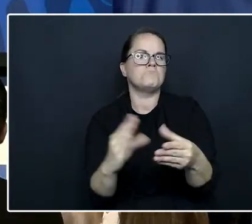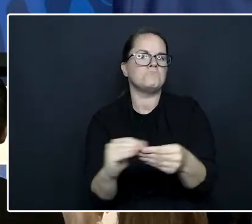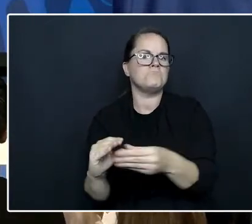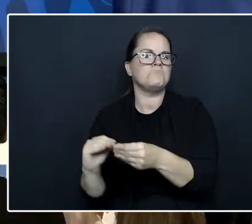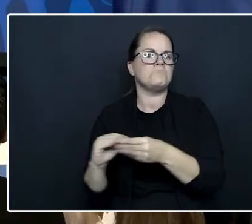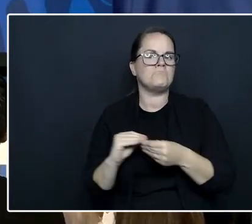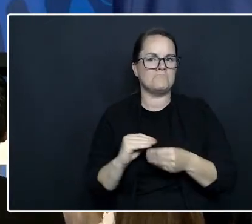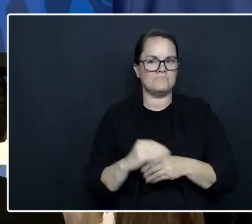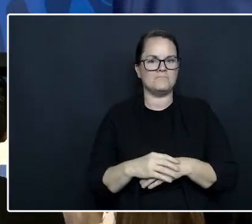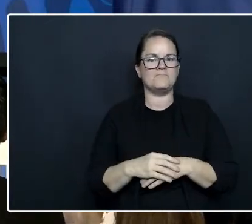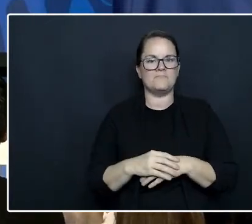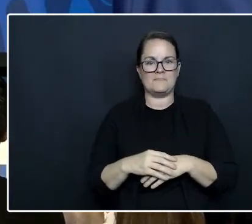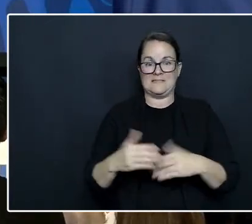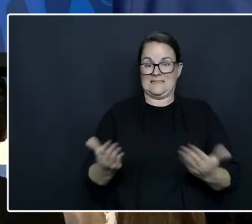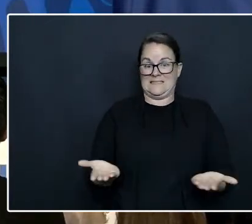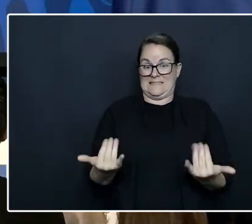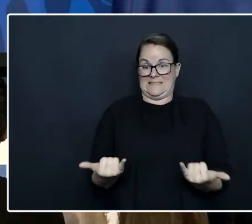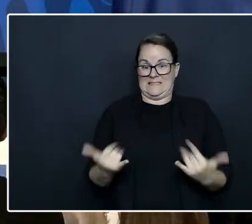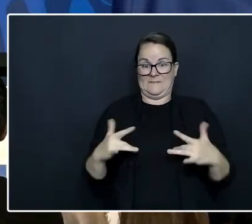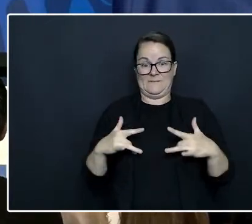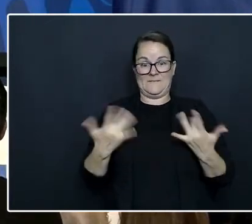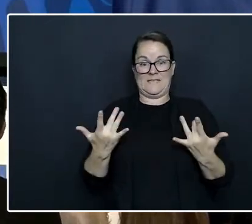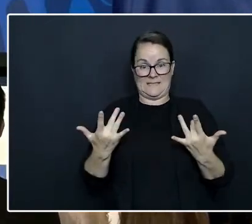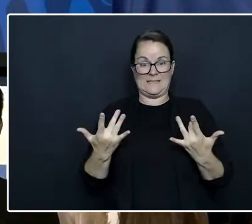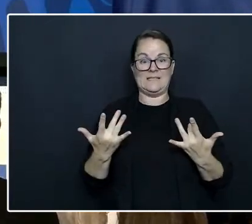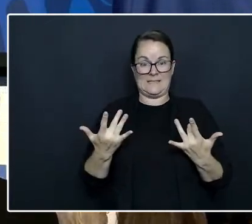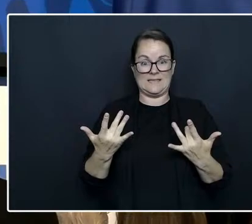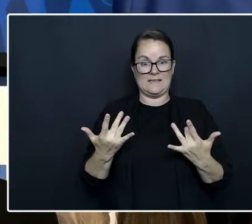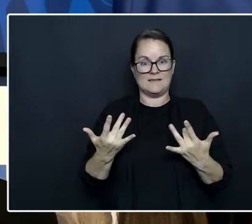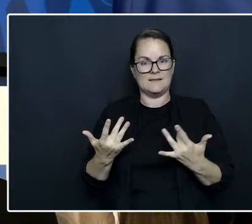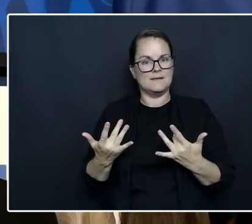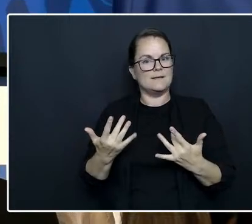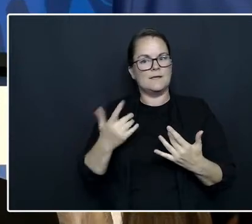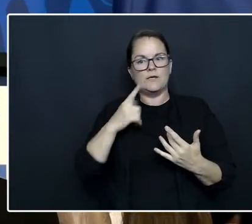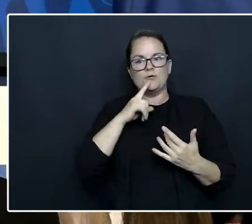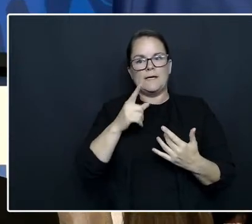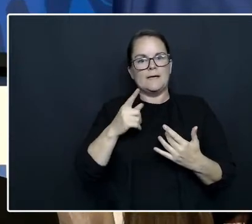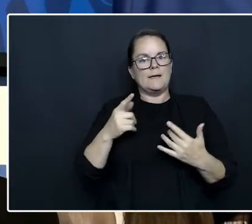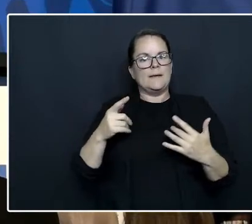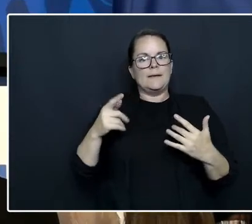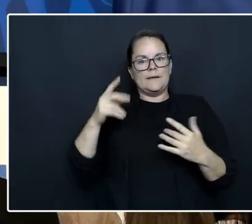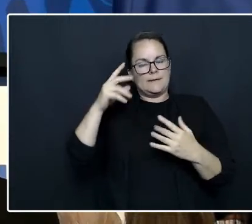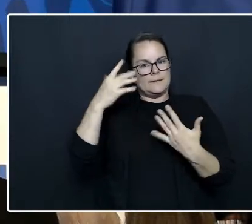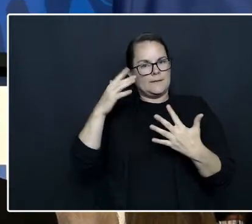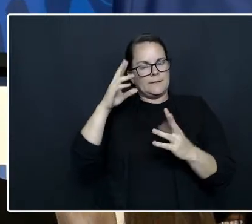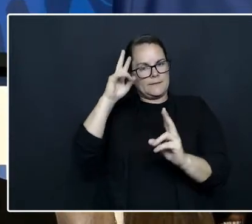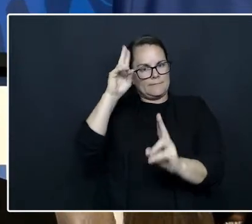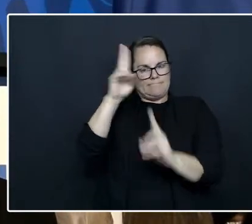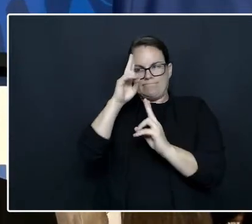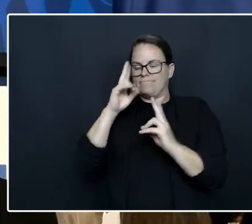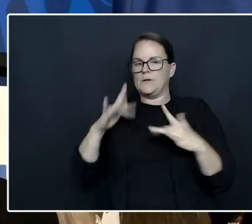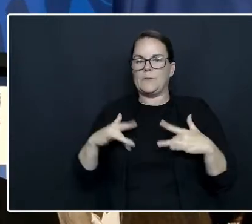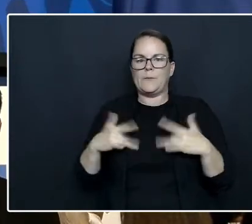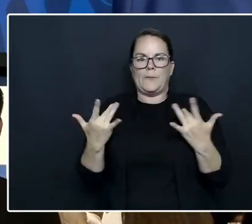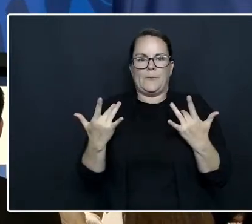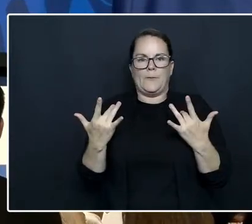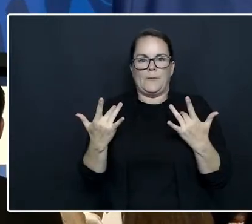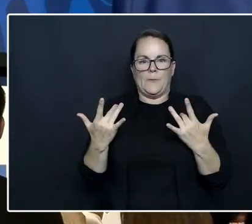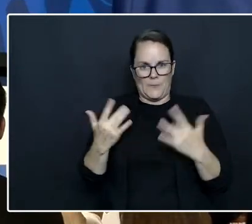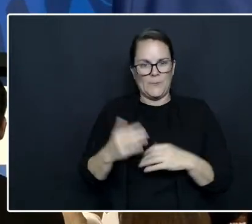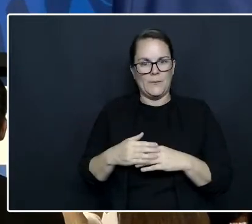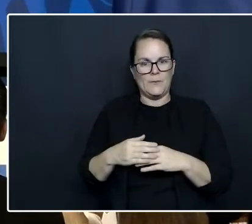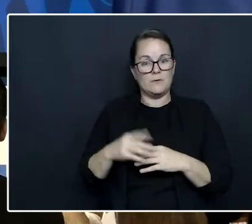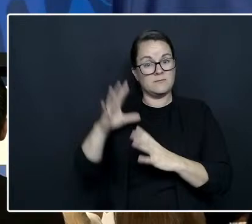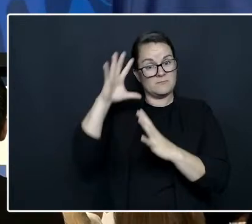today is one of the highlights as testament to what the president and I stand for